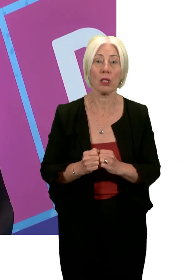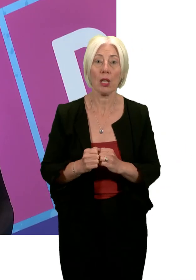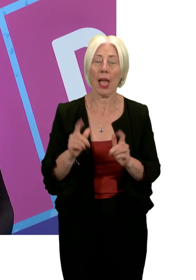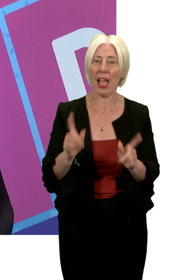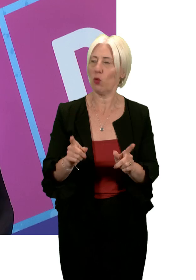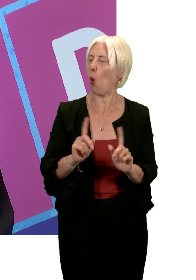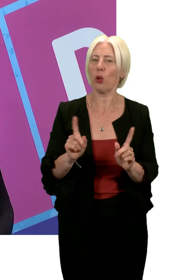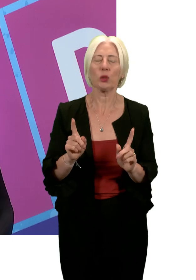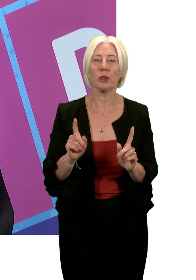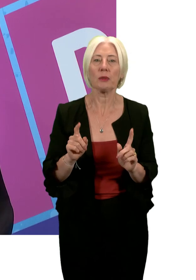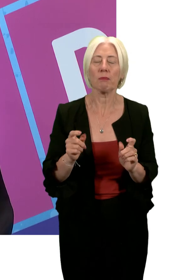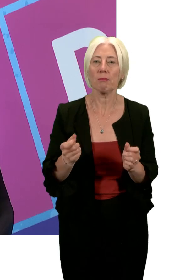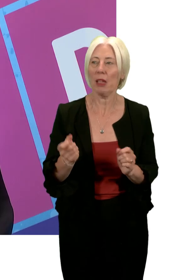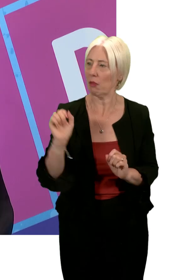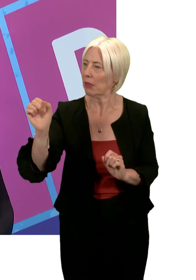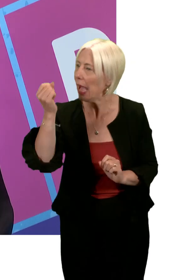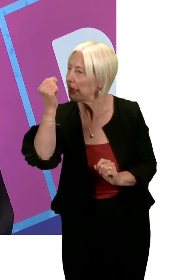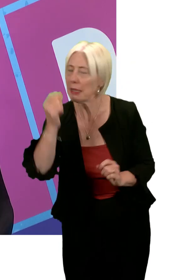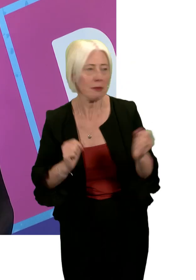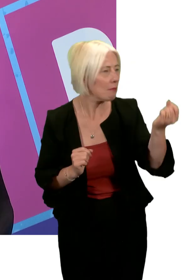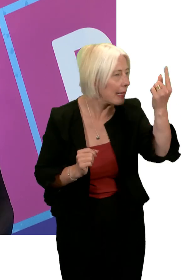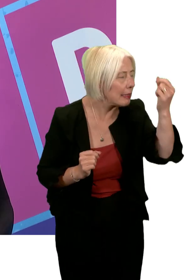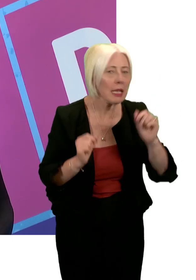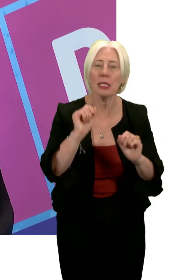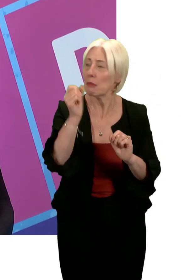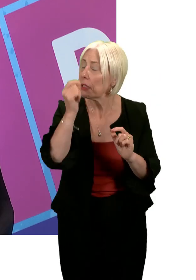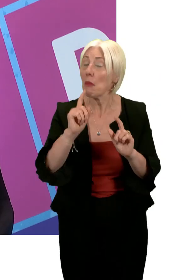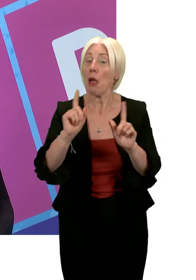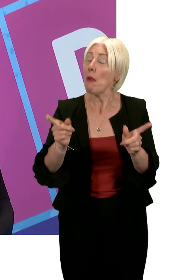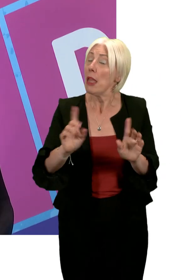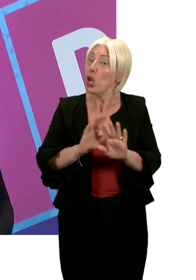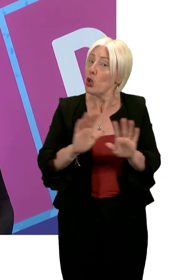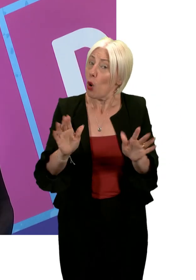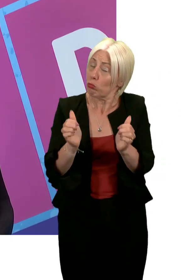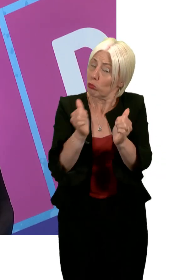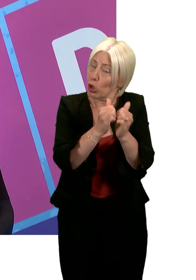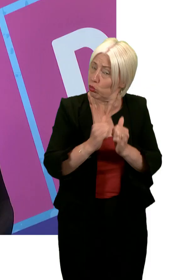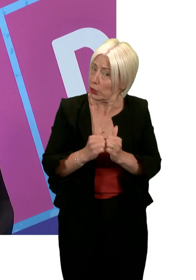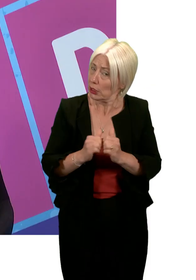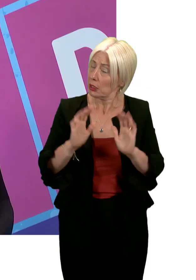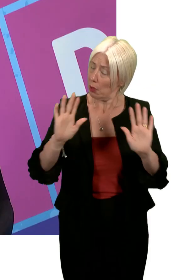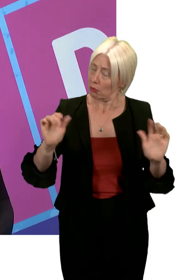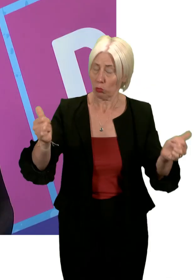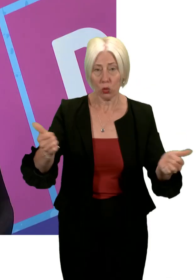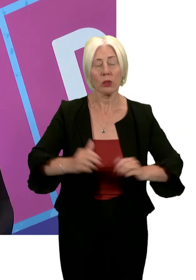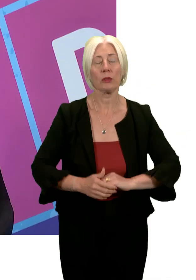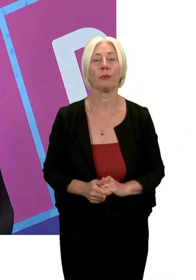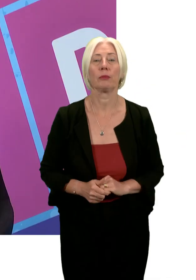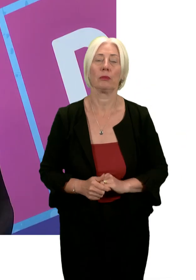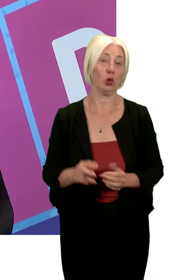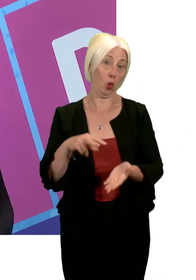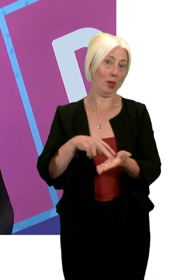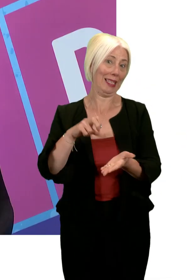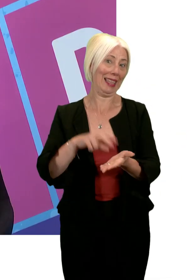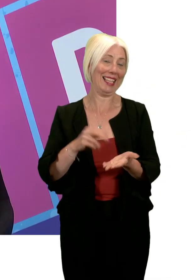the different ideas, and even if they might not be all agreed on. So we're delighted you